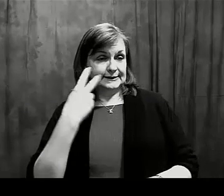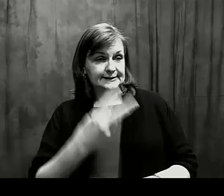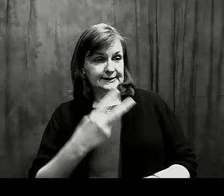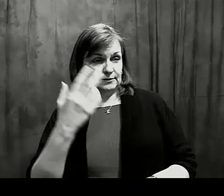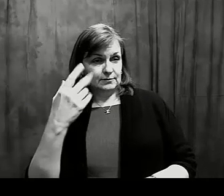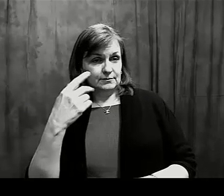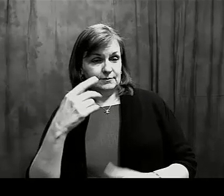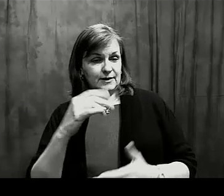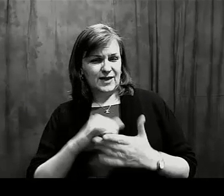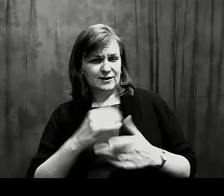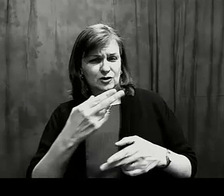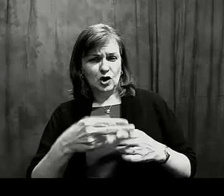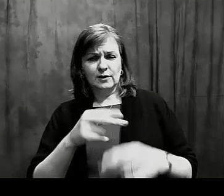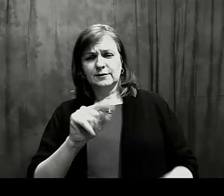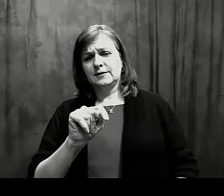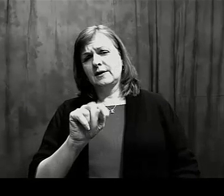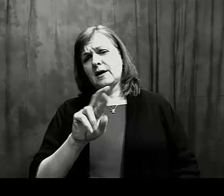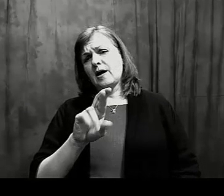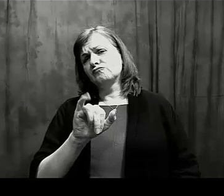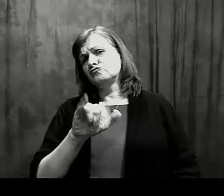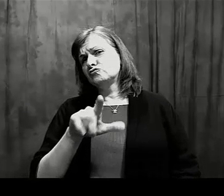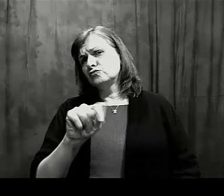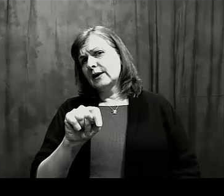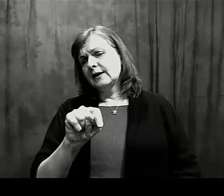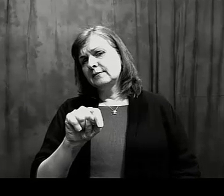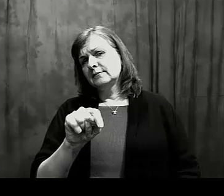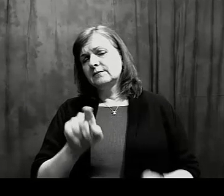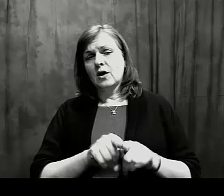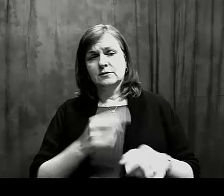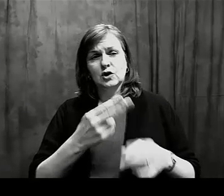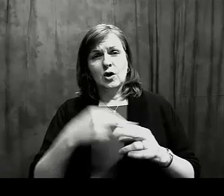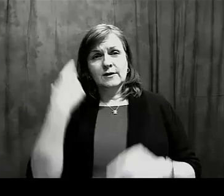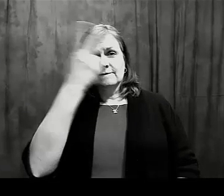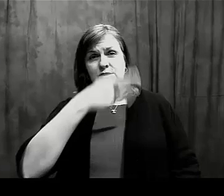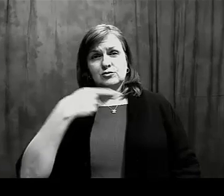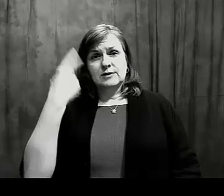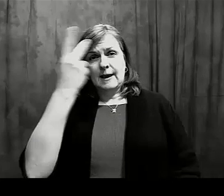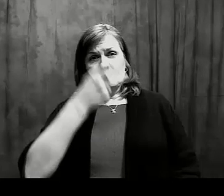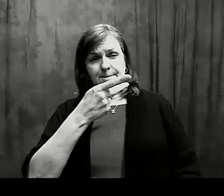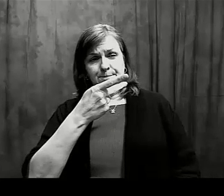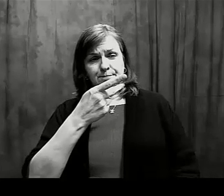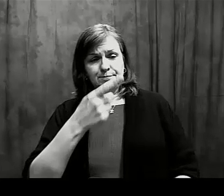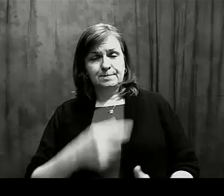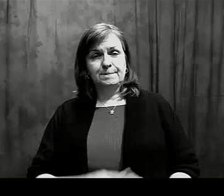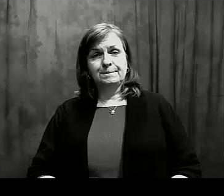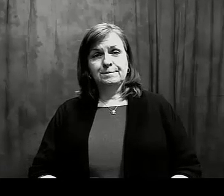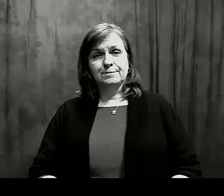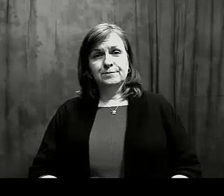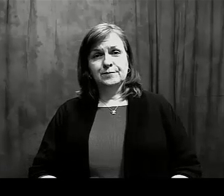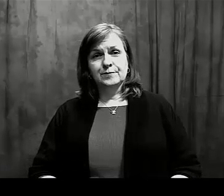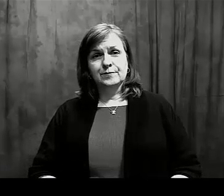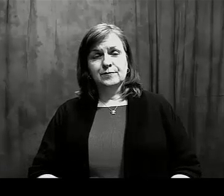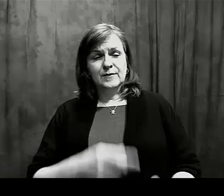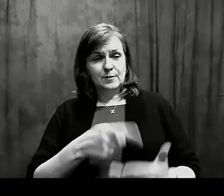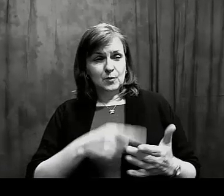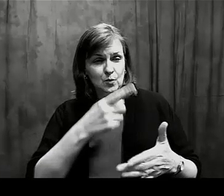Yes, you have particular characteristics that we talk about as a trait or phenotype,